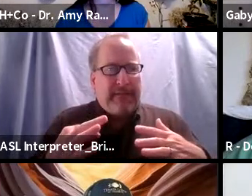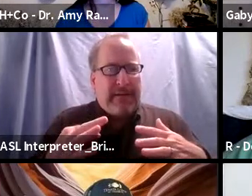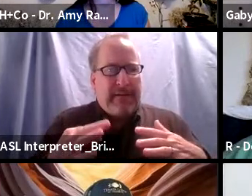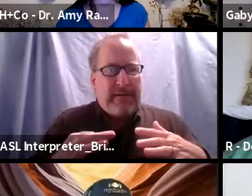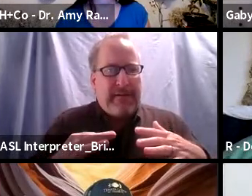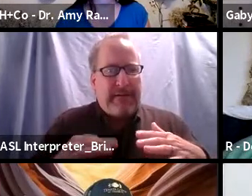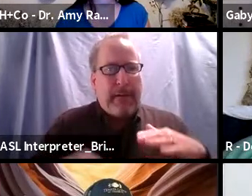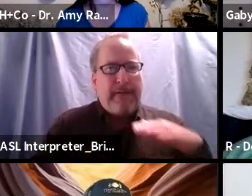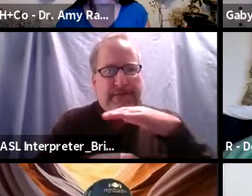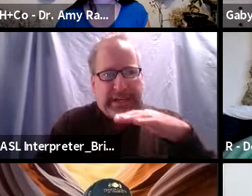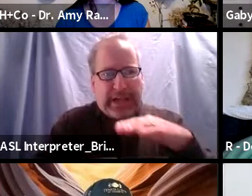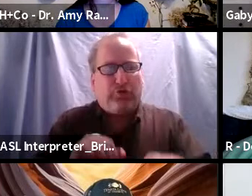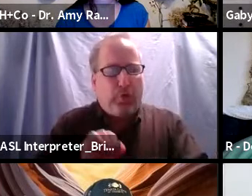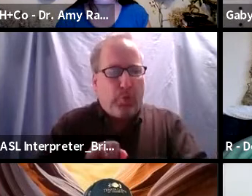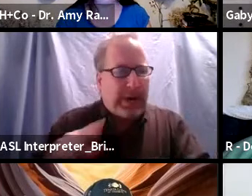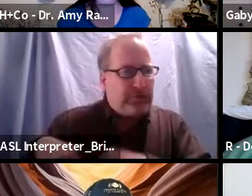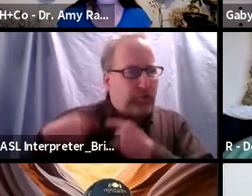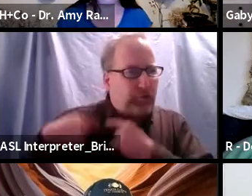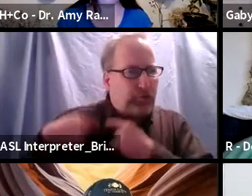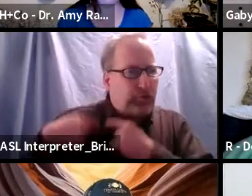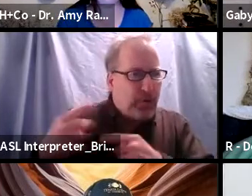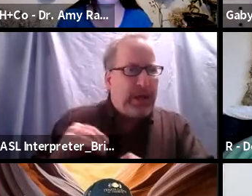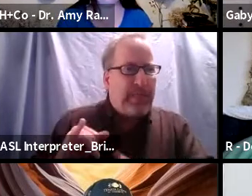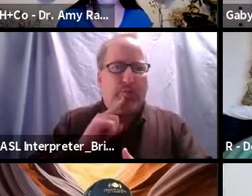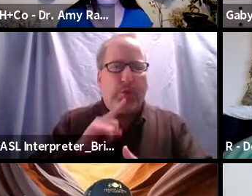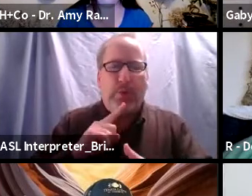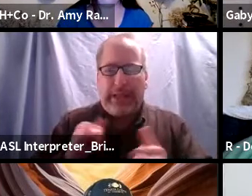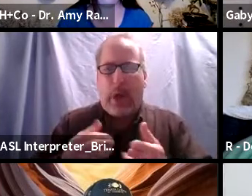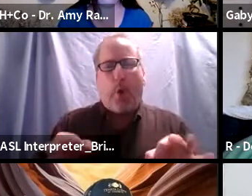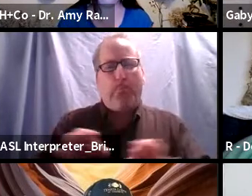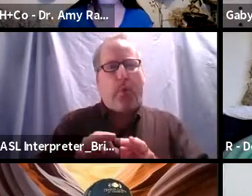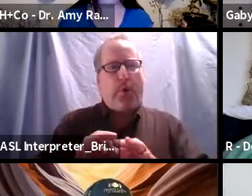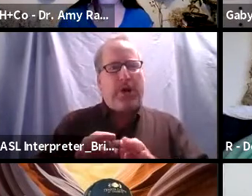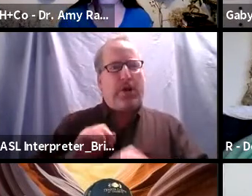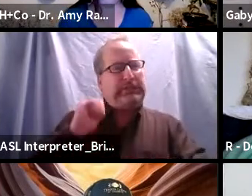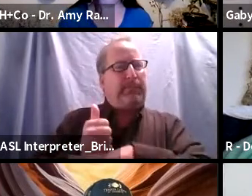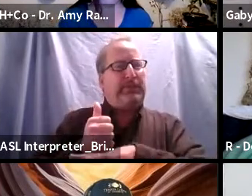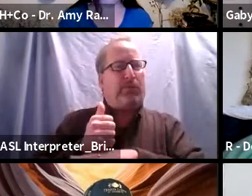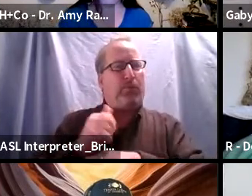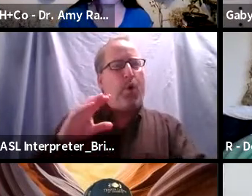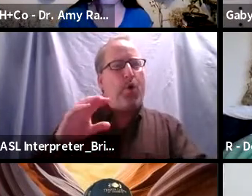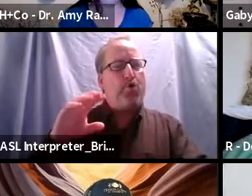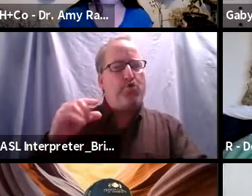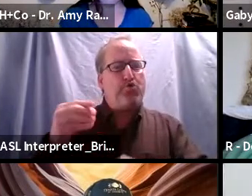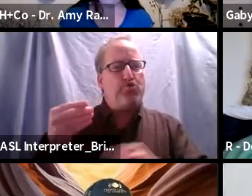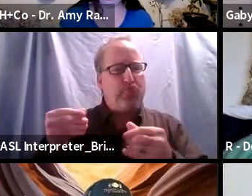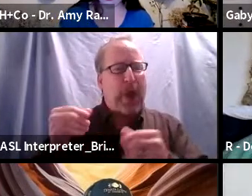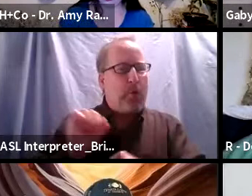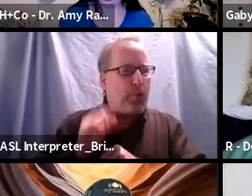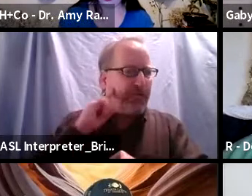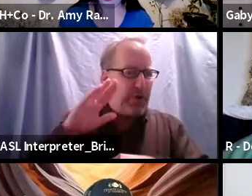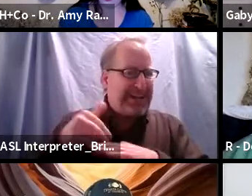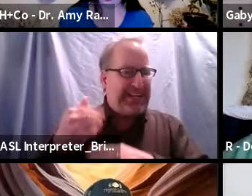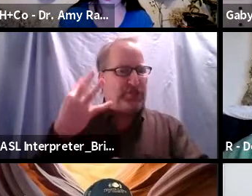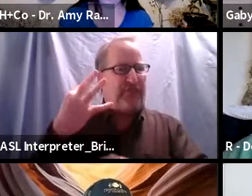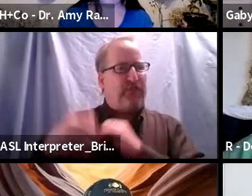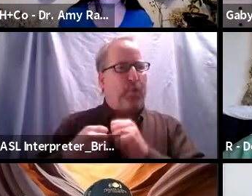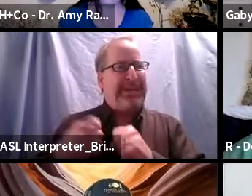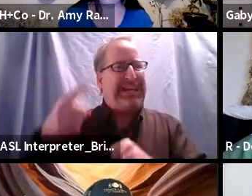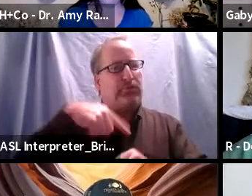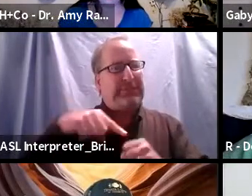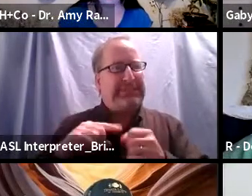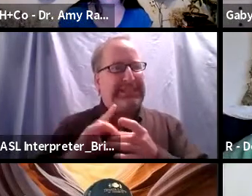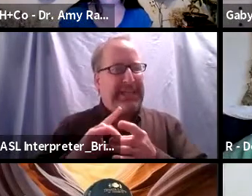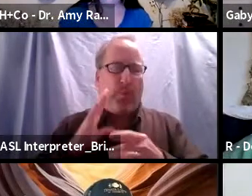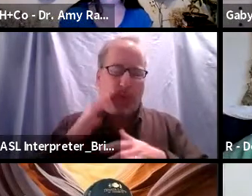point, and I think this is going to be like really lay some important groundwork of like how we actually implement these over the next 4 years together, because it's going to be a